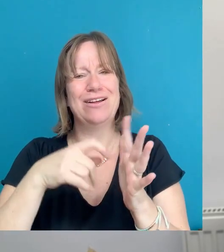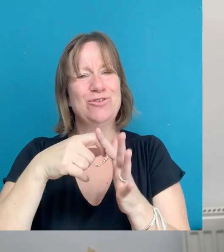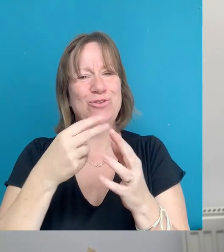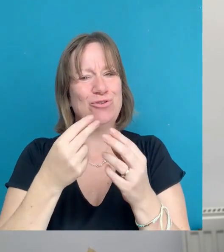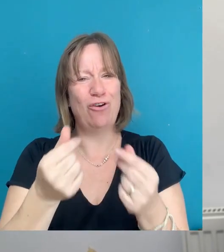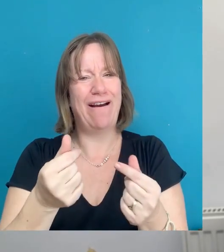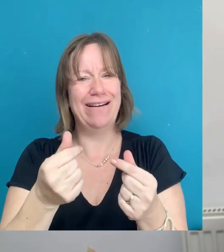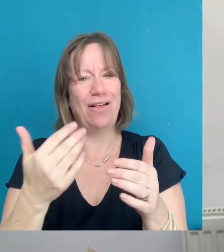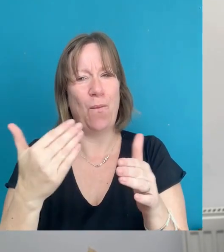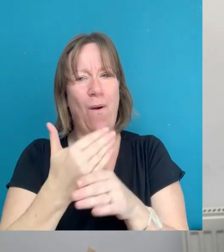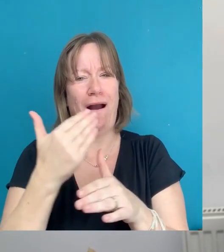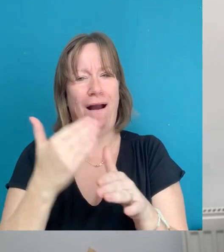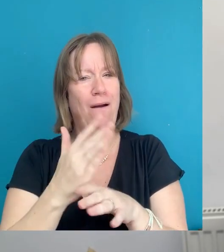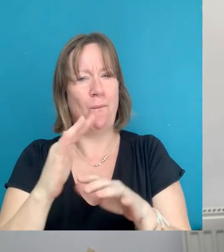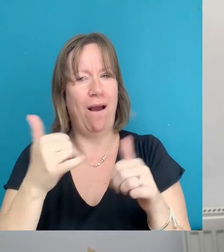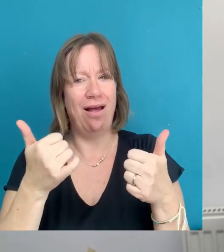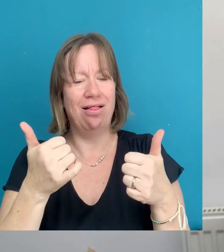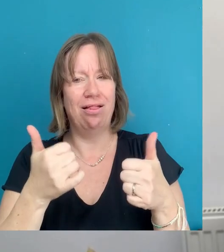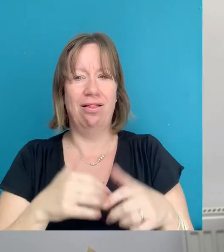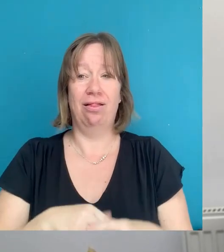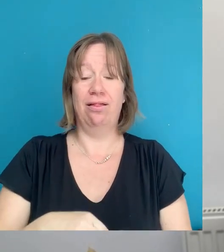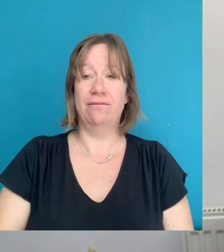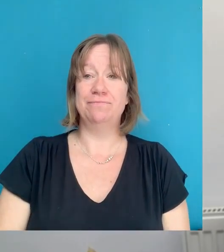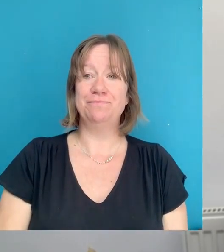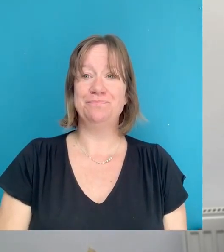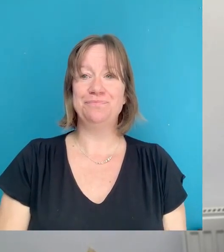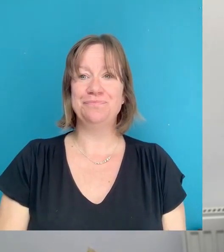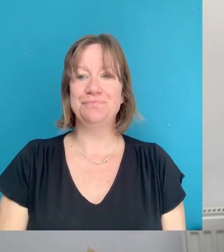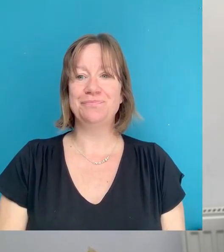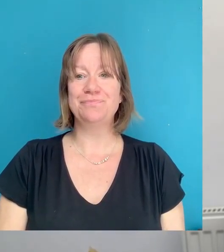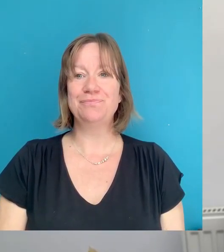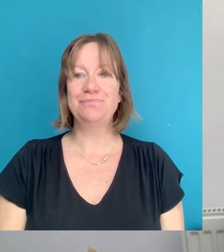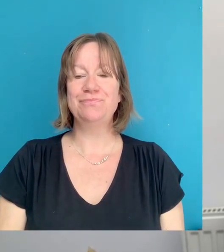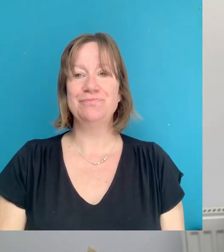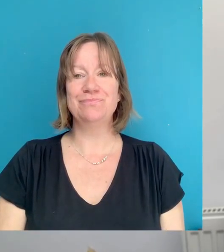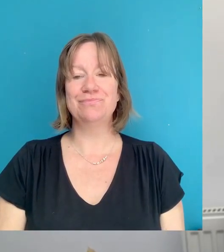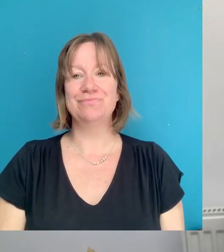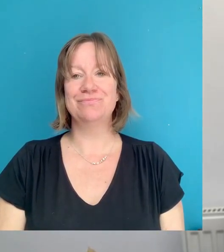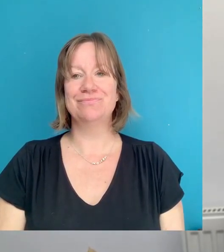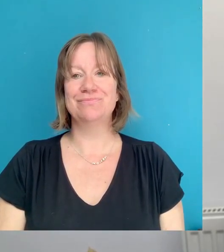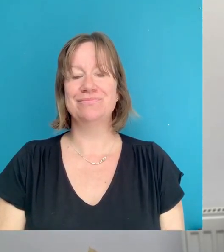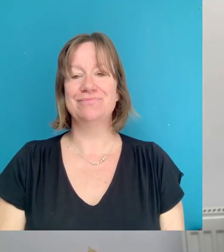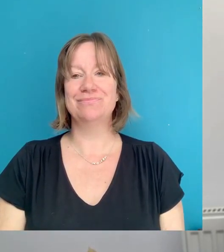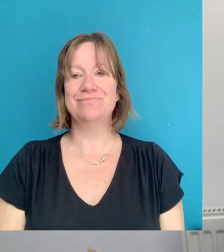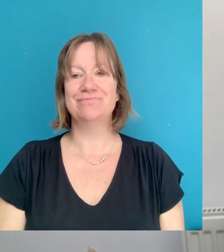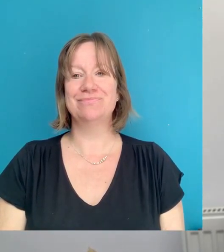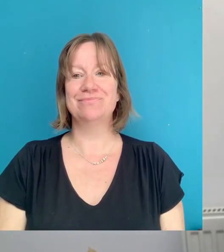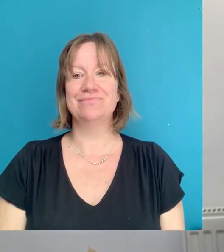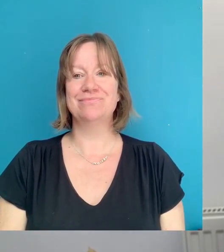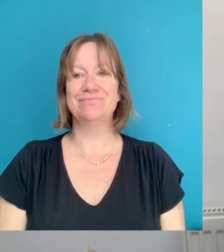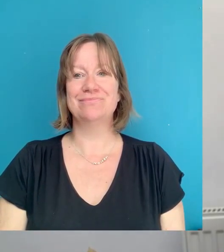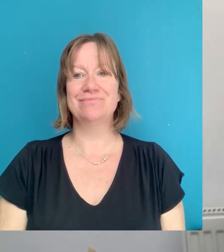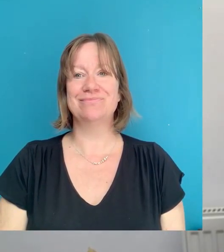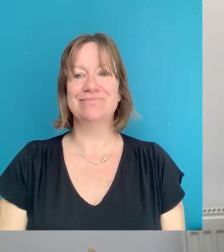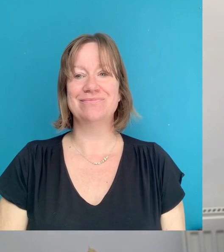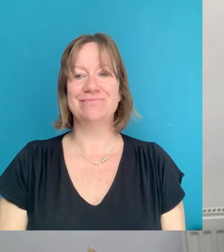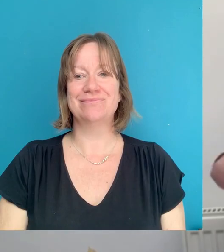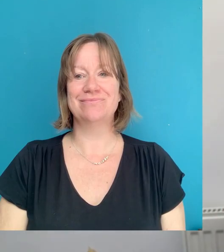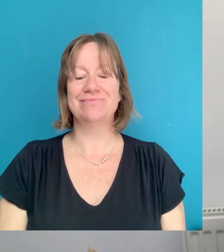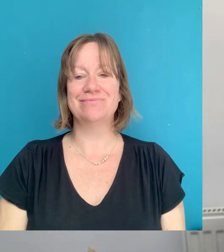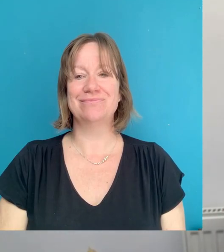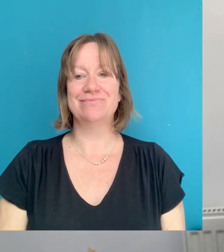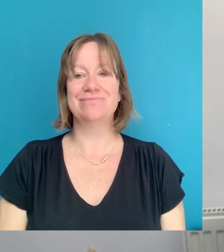Sometimes the ink's too dry and it doesn't work. I'm going to put that in the room. So